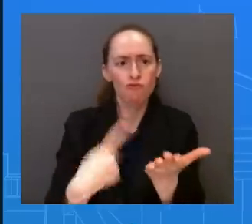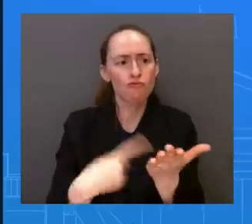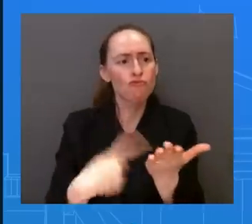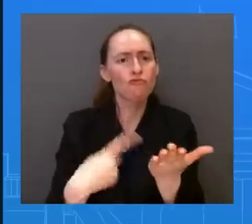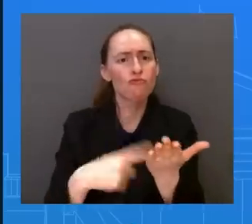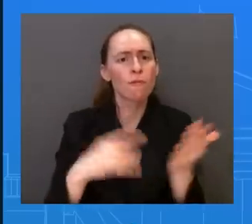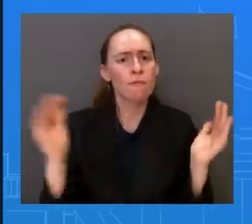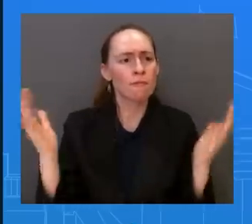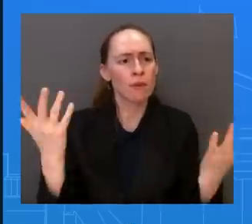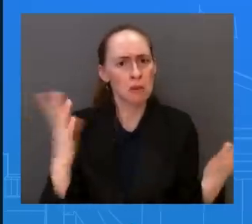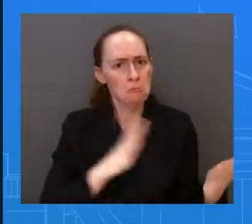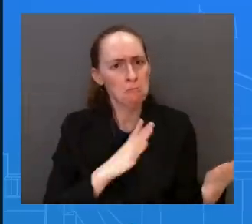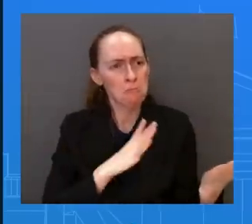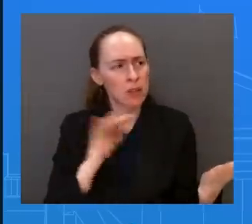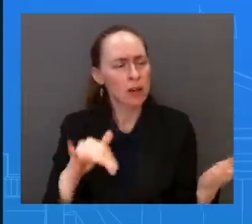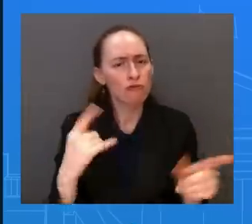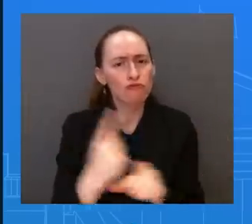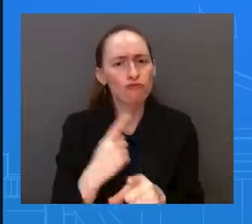Thanks, Brian.